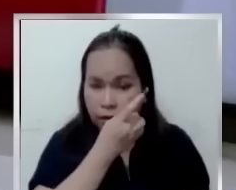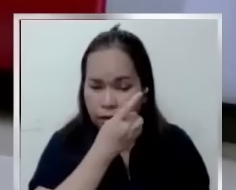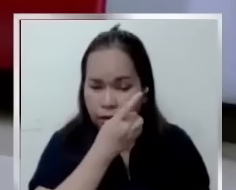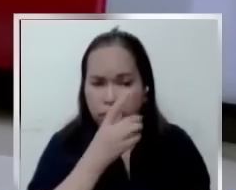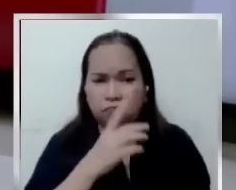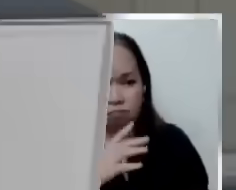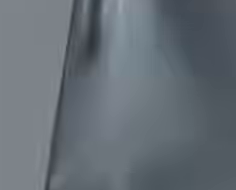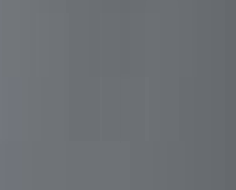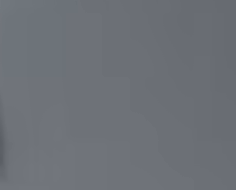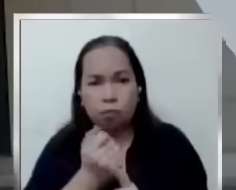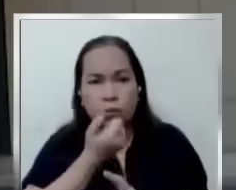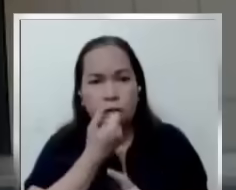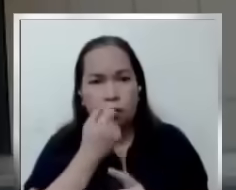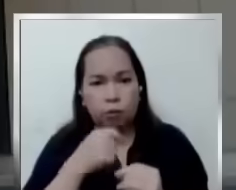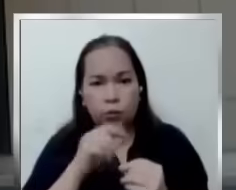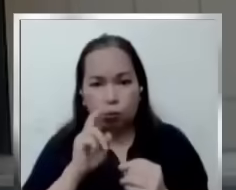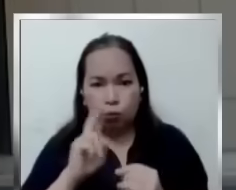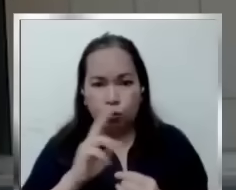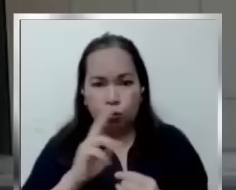Cruz.